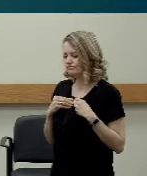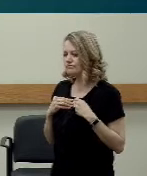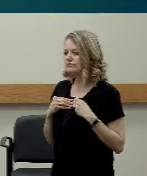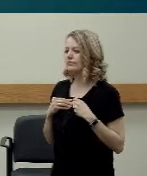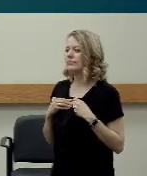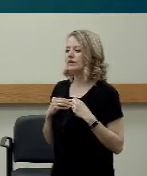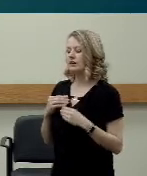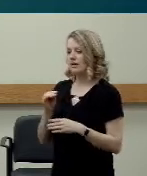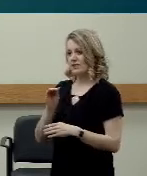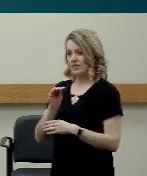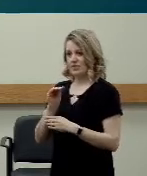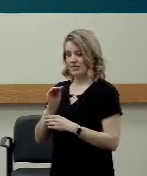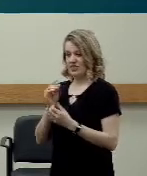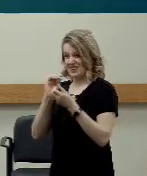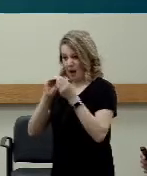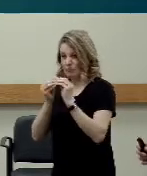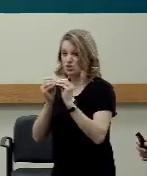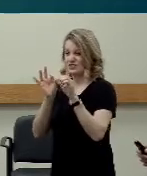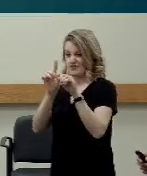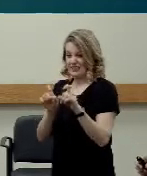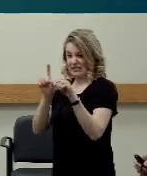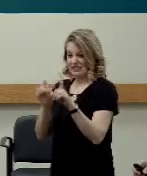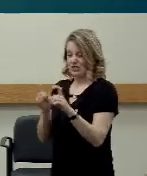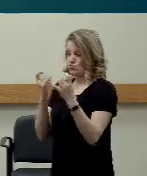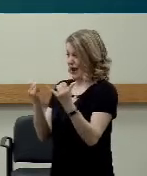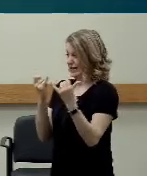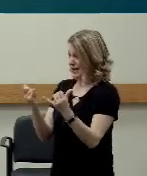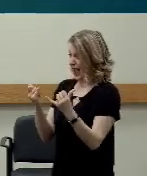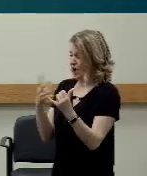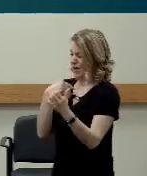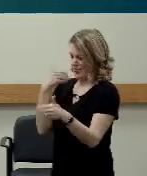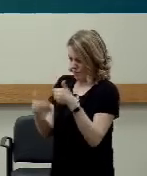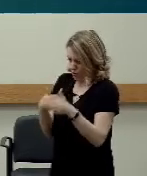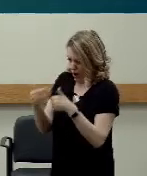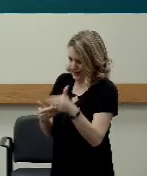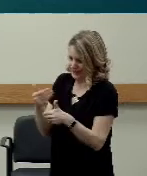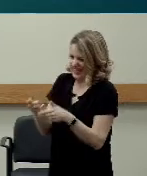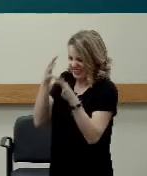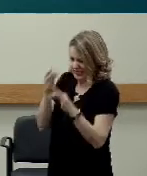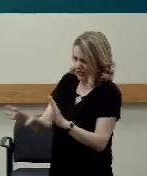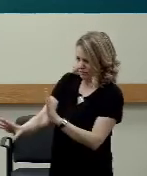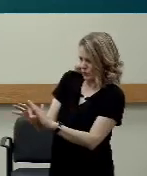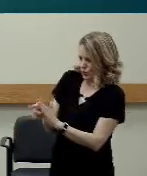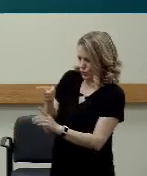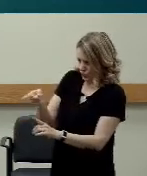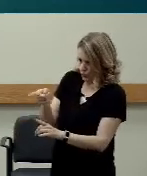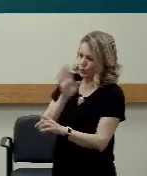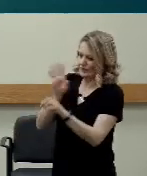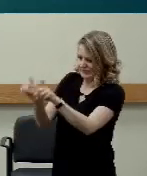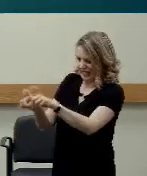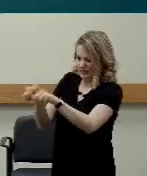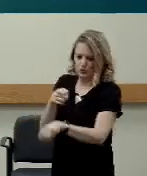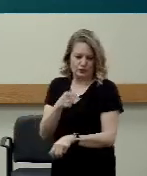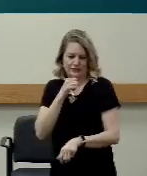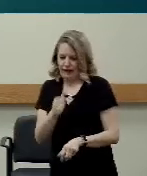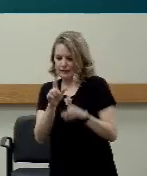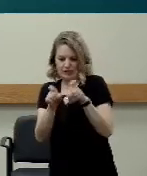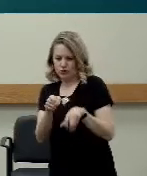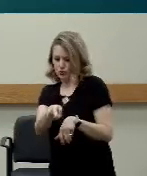rate that we are being tested today and the methodology that's being used to select subjects to be